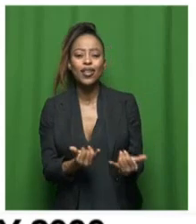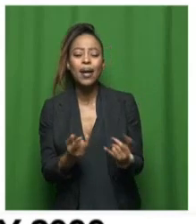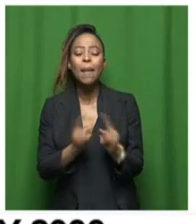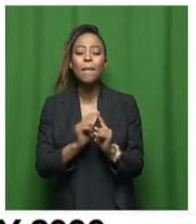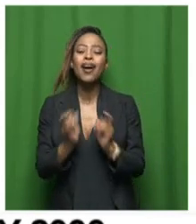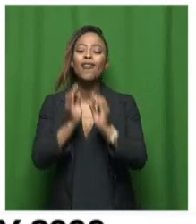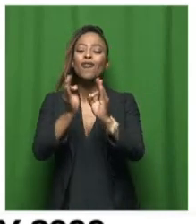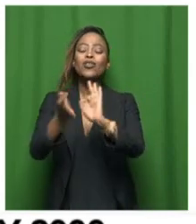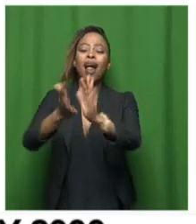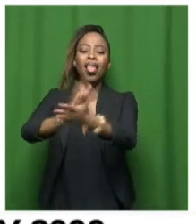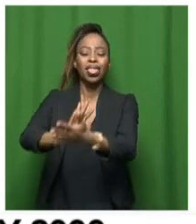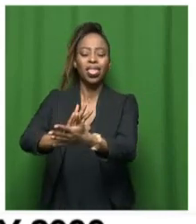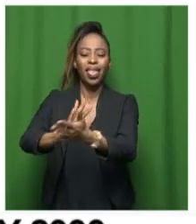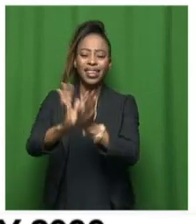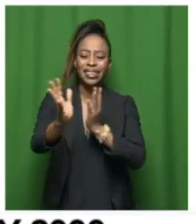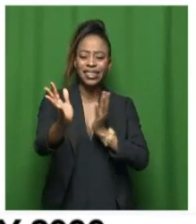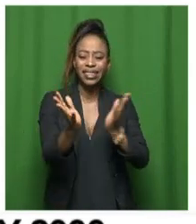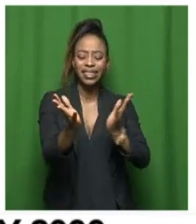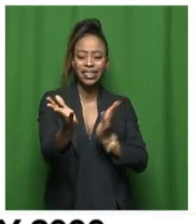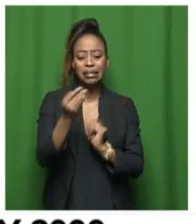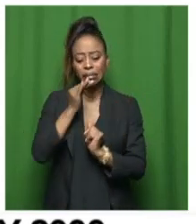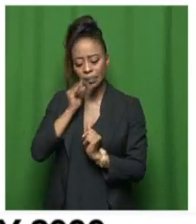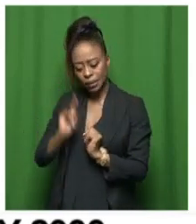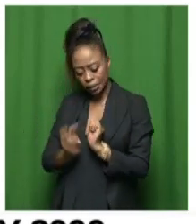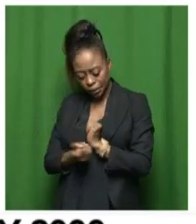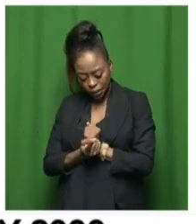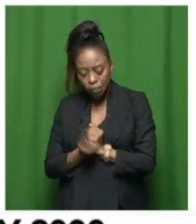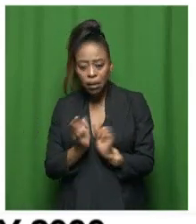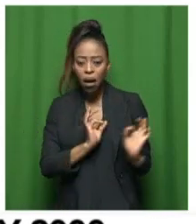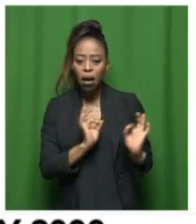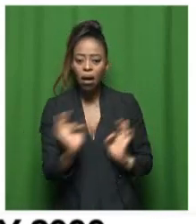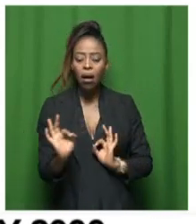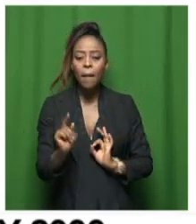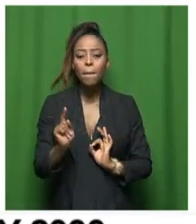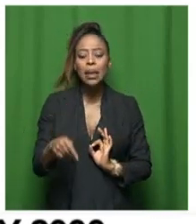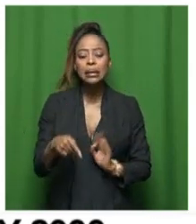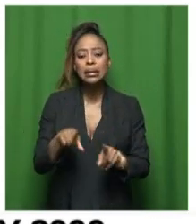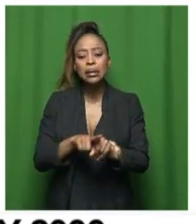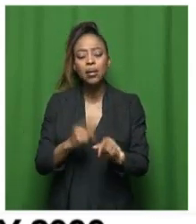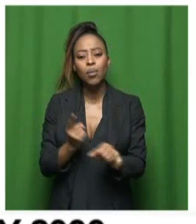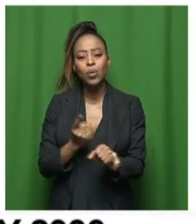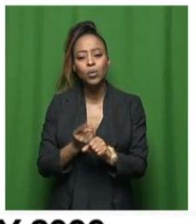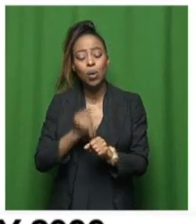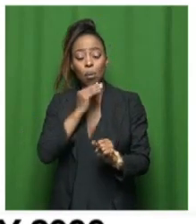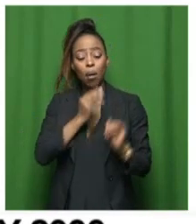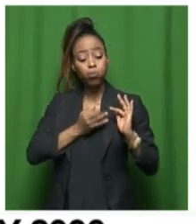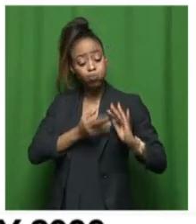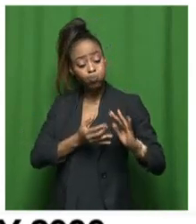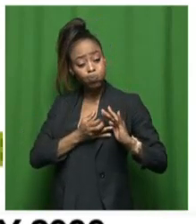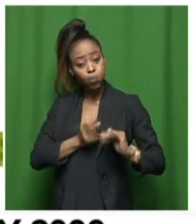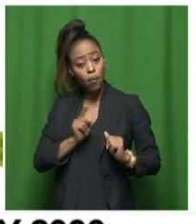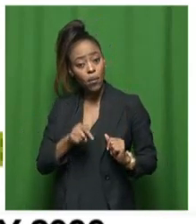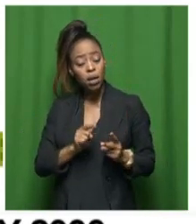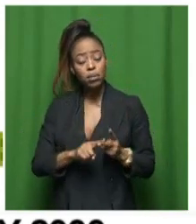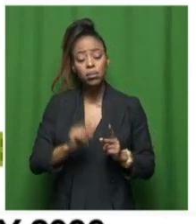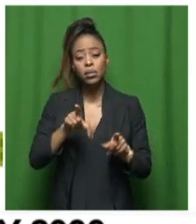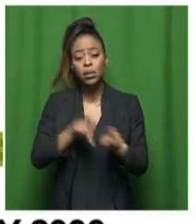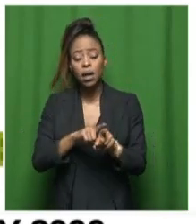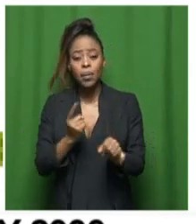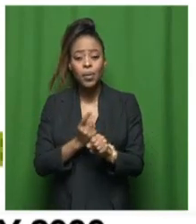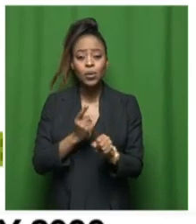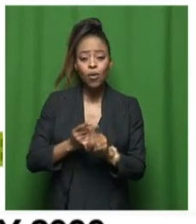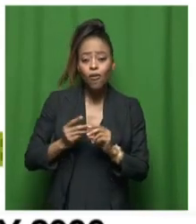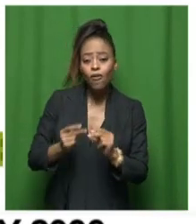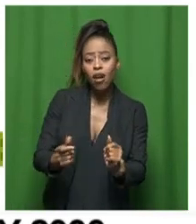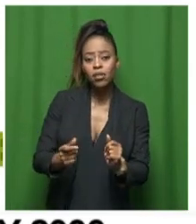and protecting livelihoods. So that has to happen in tandem, but we have to be ambitious. We have to really